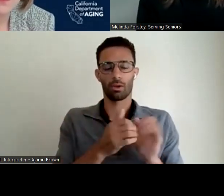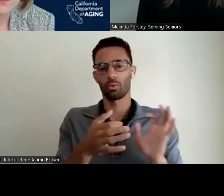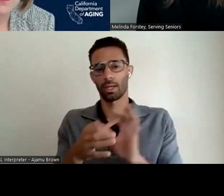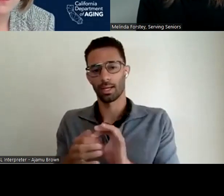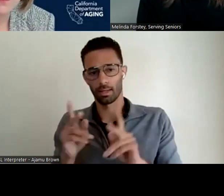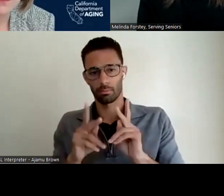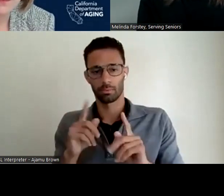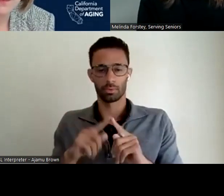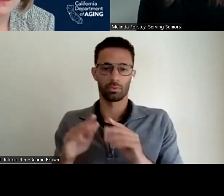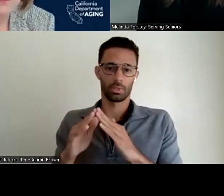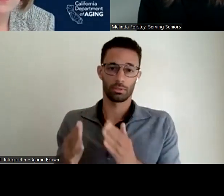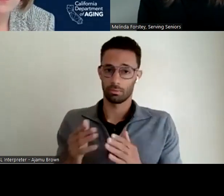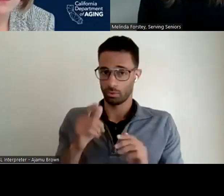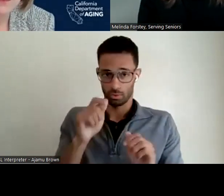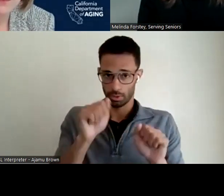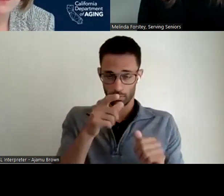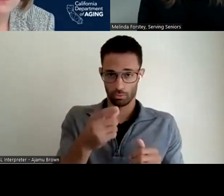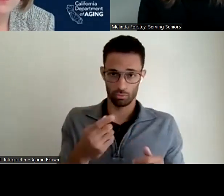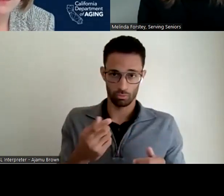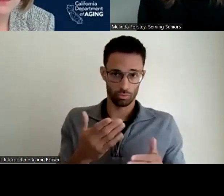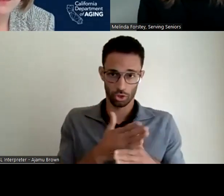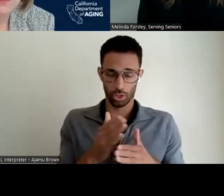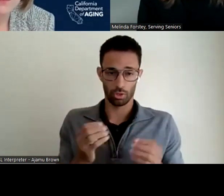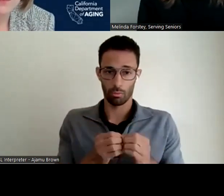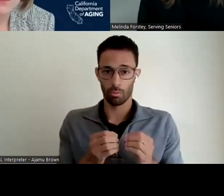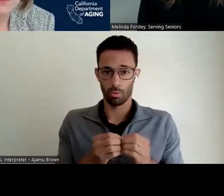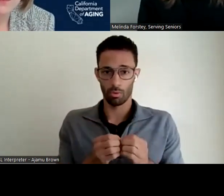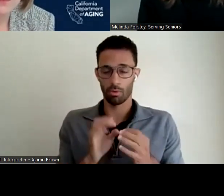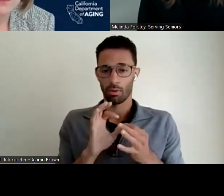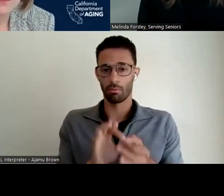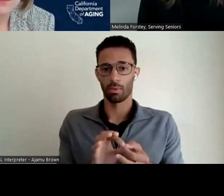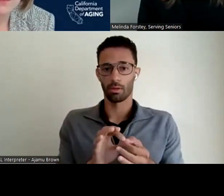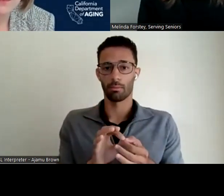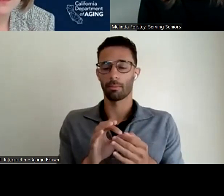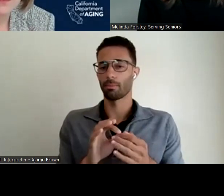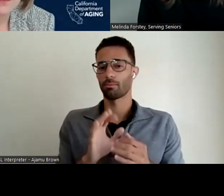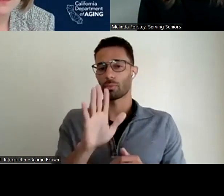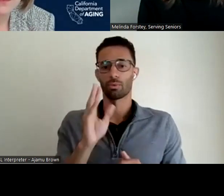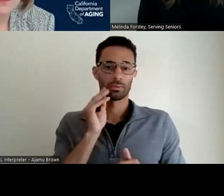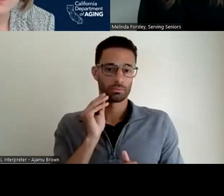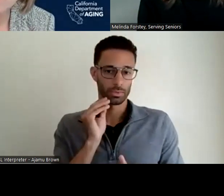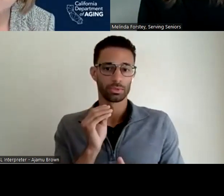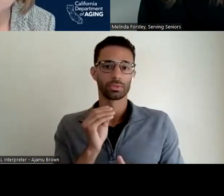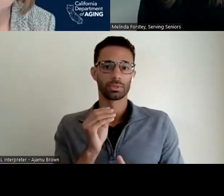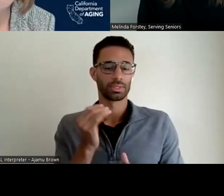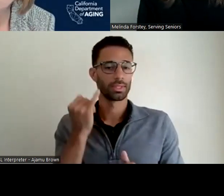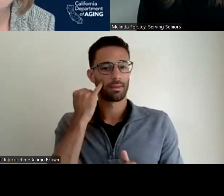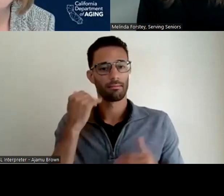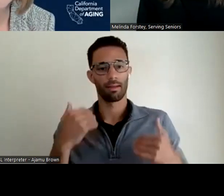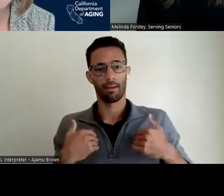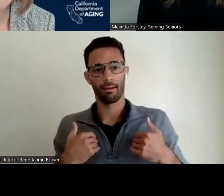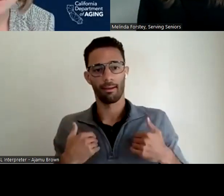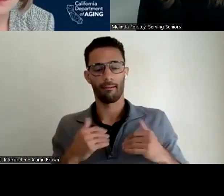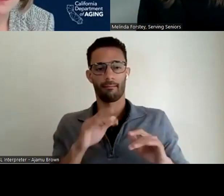the presenters could share on what those experiences were, and if there's kind of gaps or things we can learn from